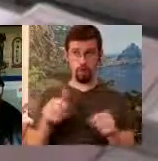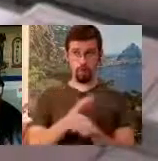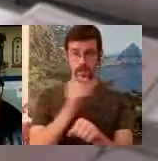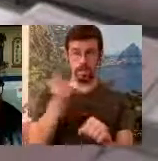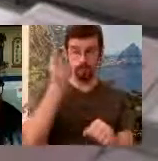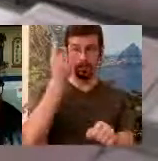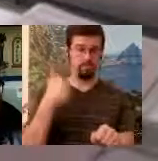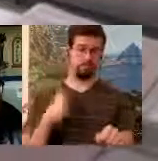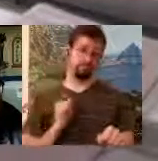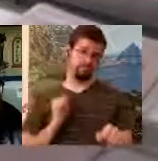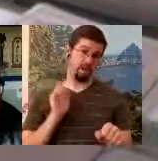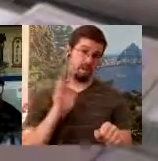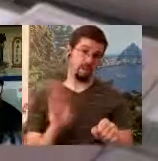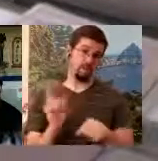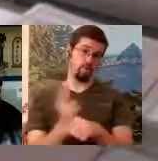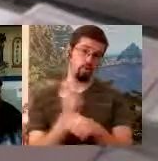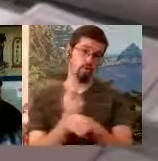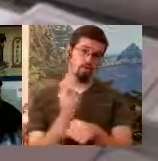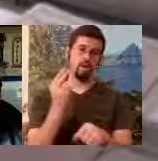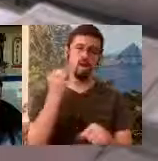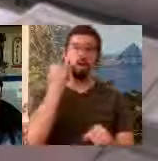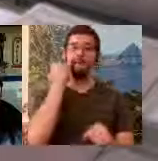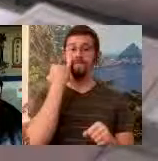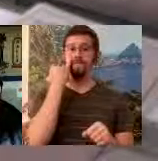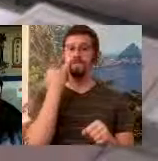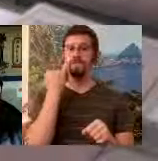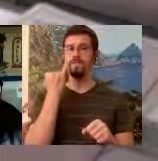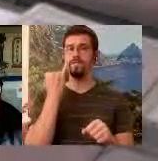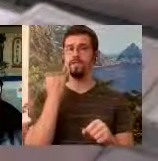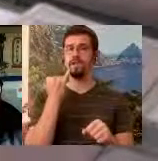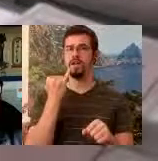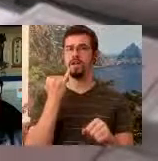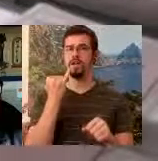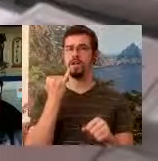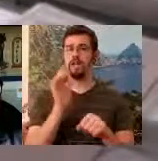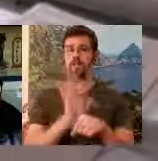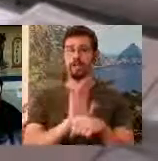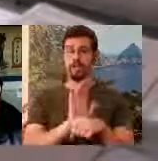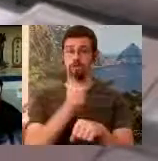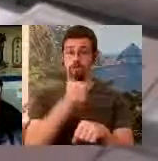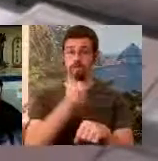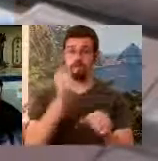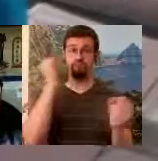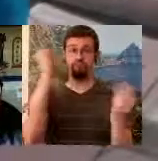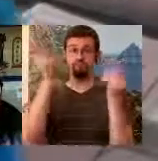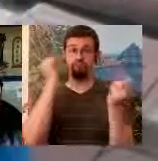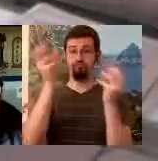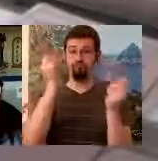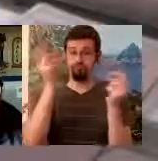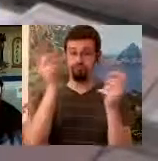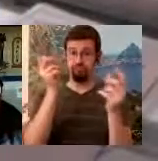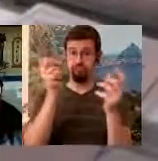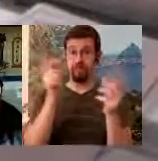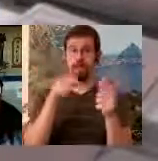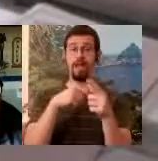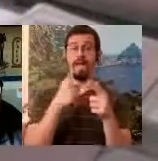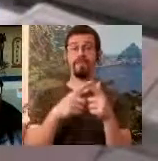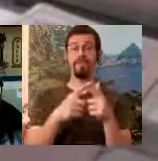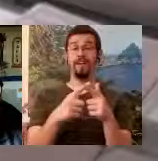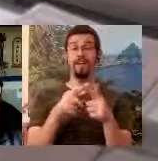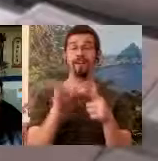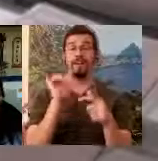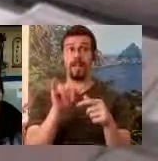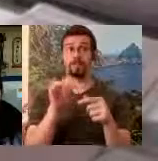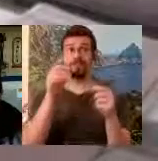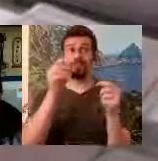I've never used it, is whether they were videos already signing in Libris and then bringing that signing into the